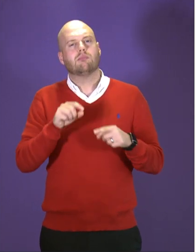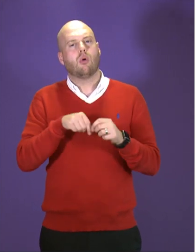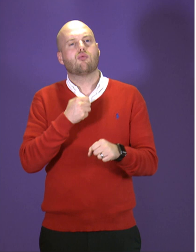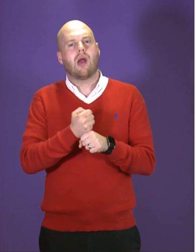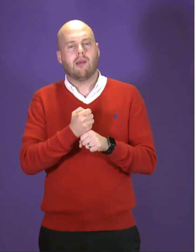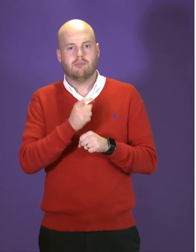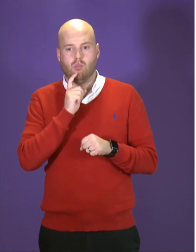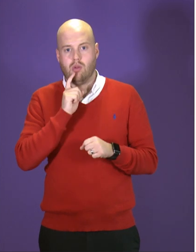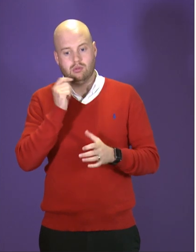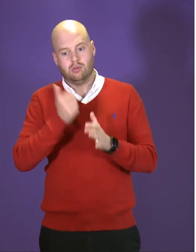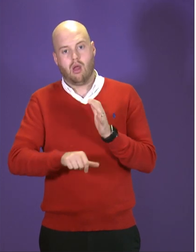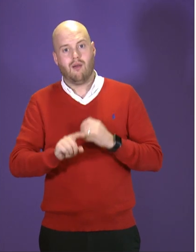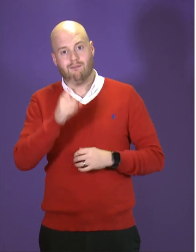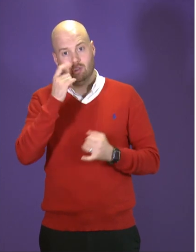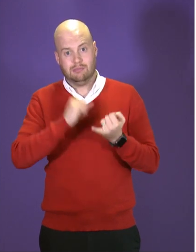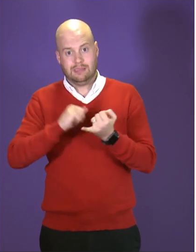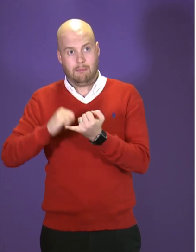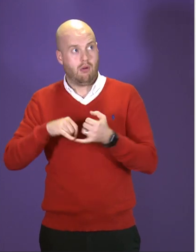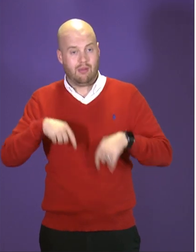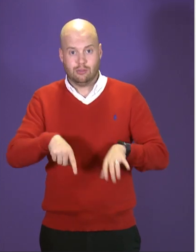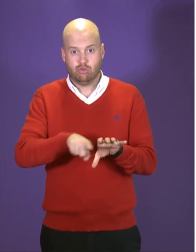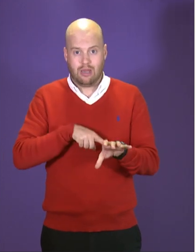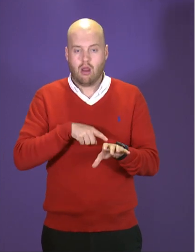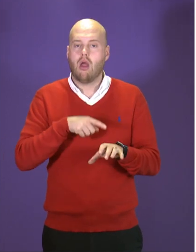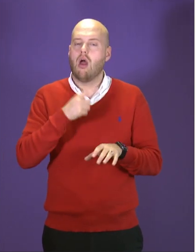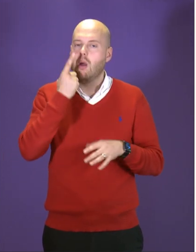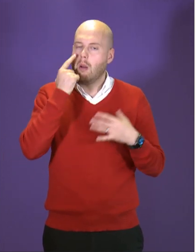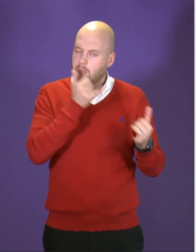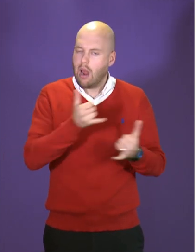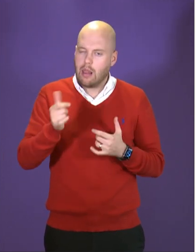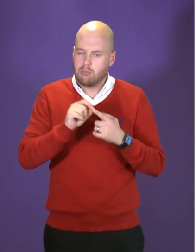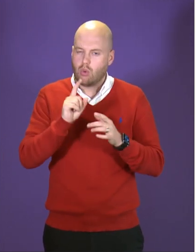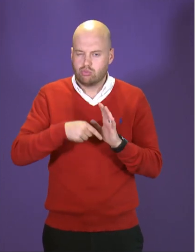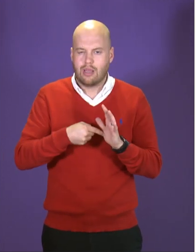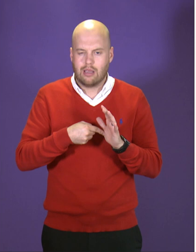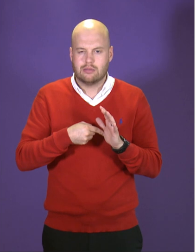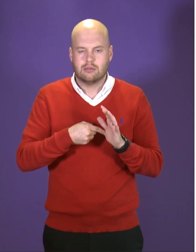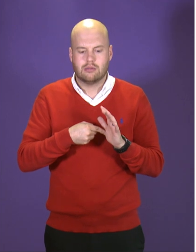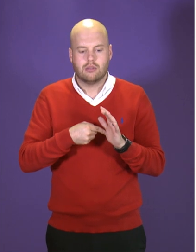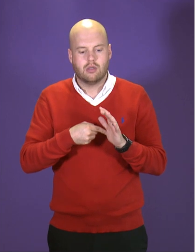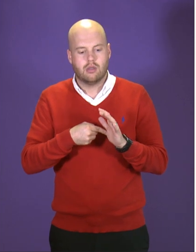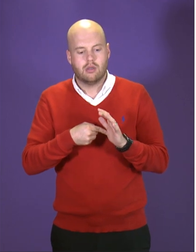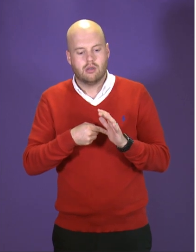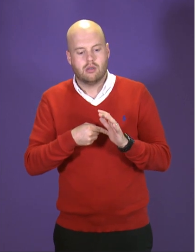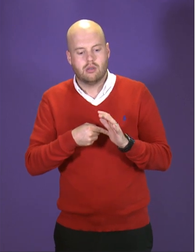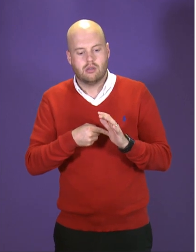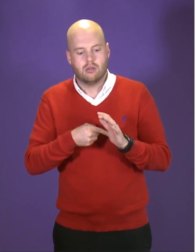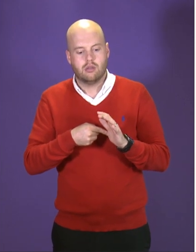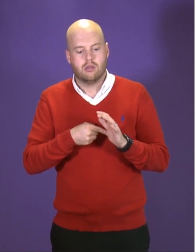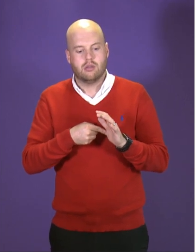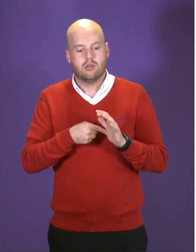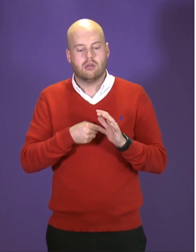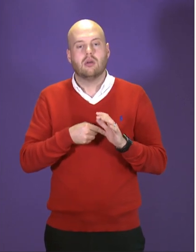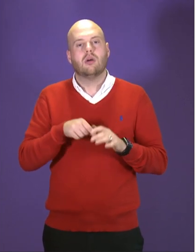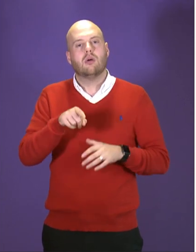already from the 1st of September this year as a pilot project for the kids from